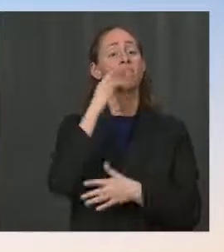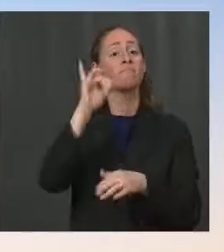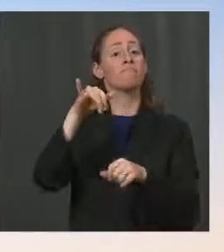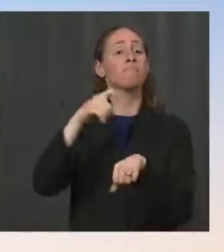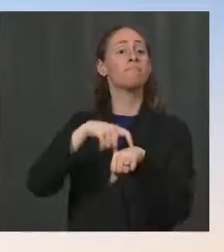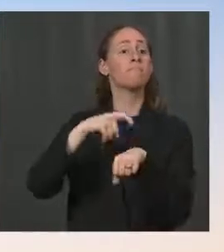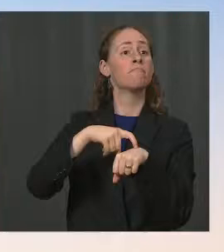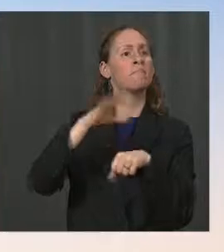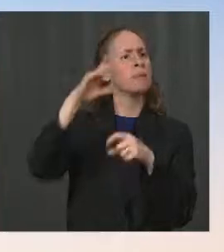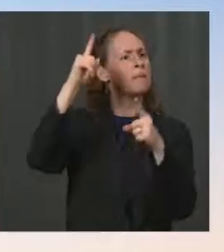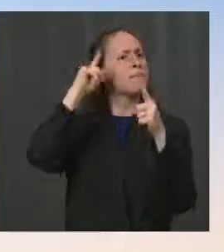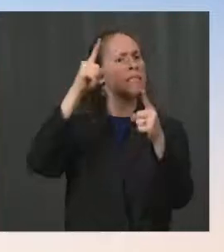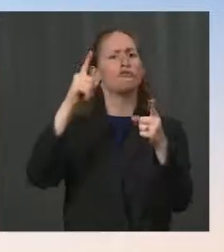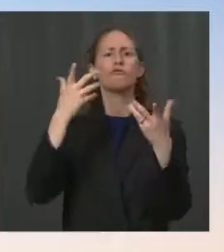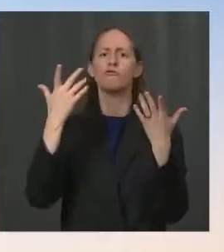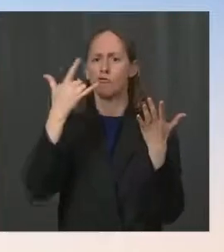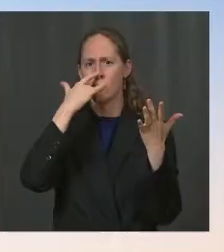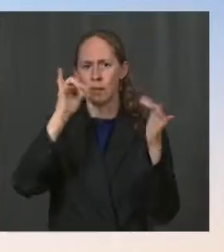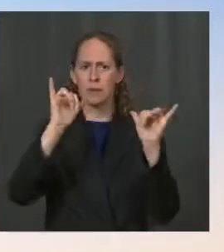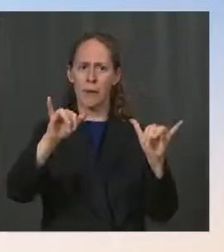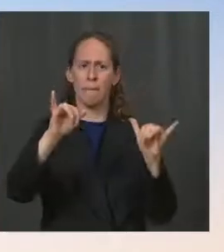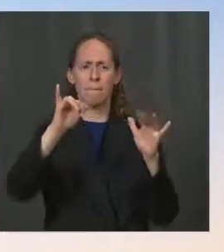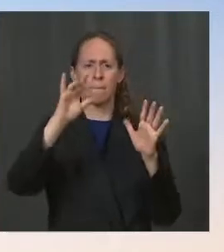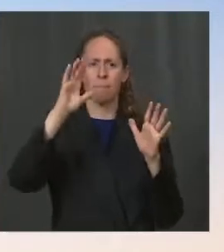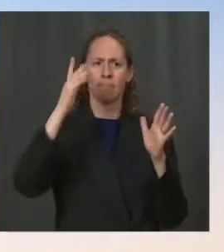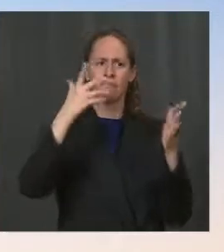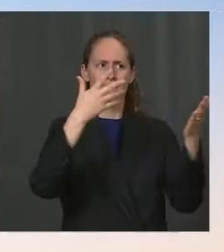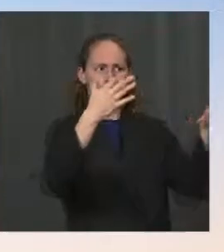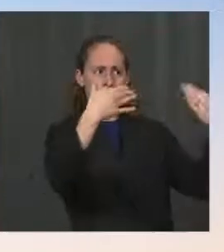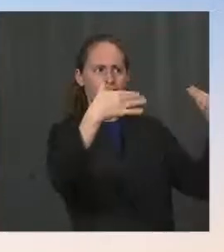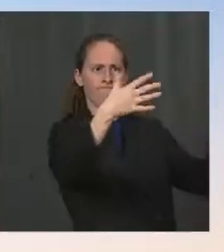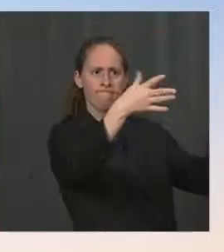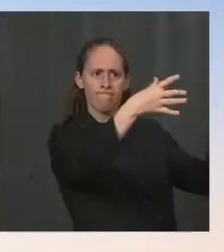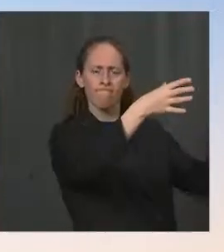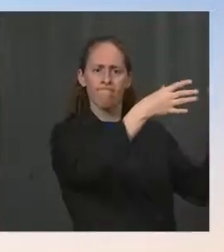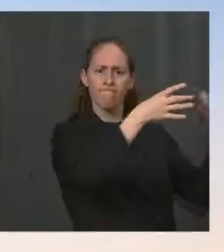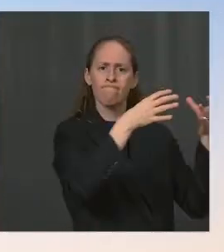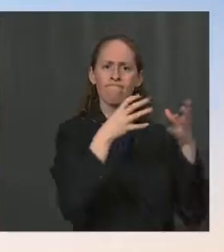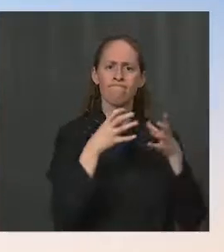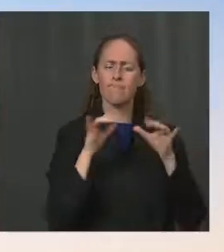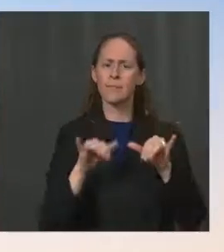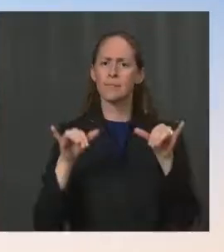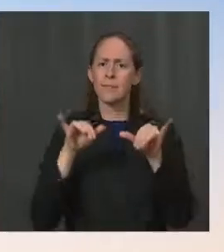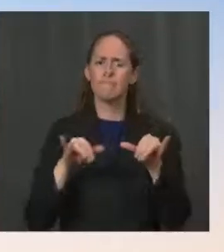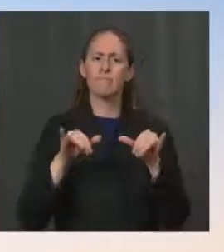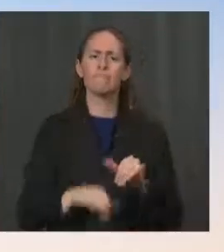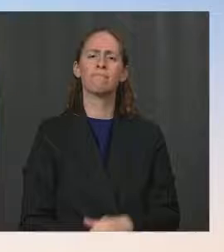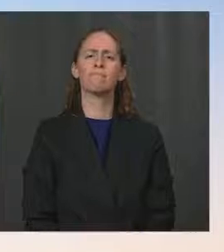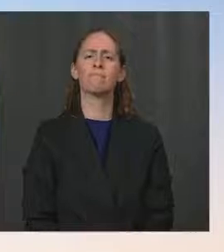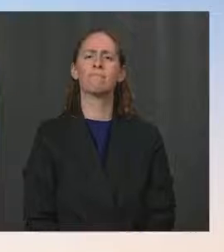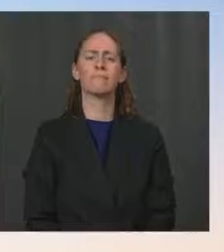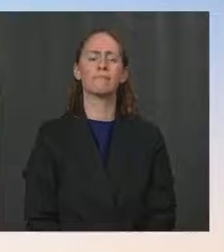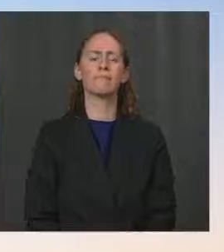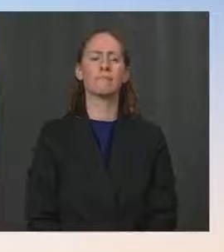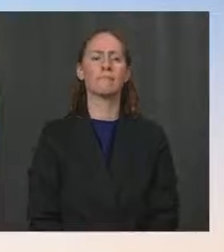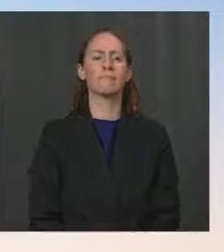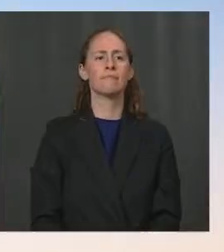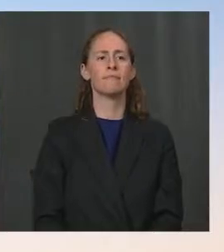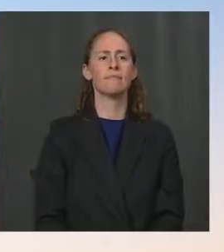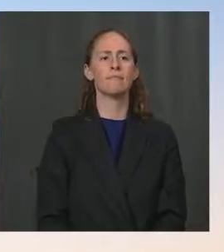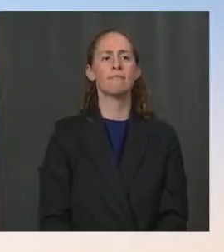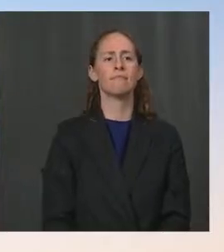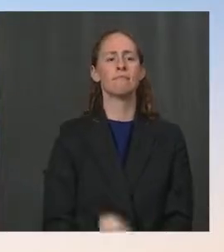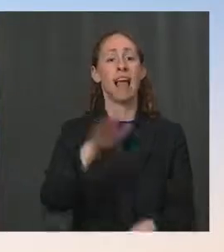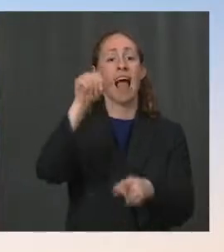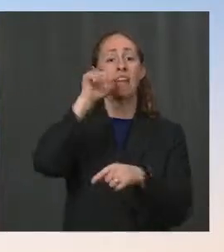diplomatic and other ways. Yesterday, you guys at the White House didn't have an answer on whether any Americans or